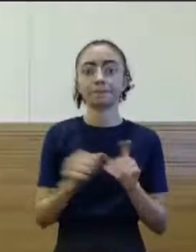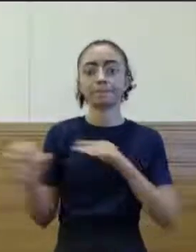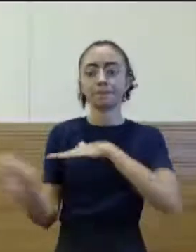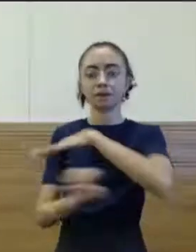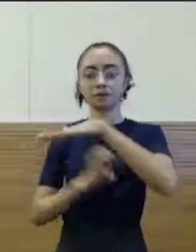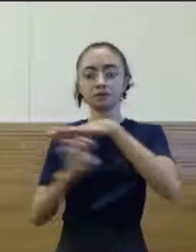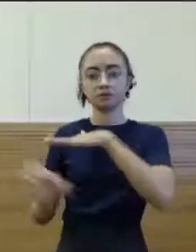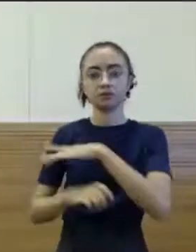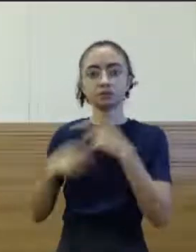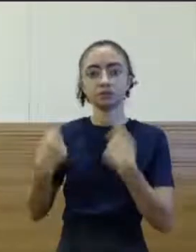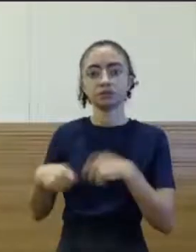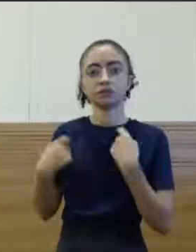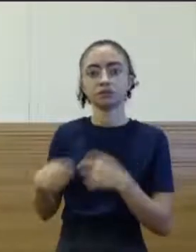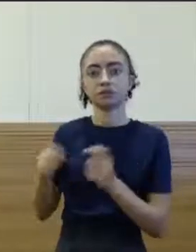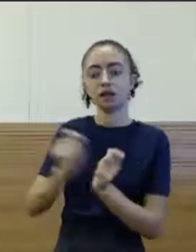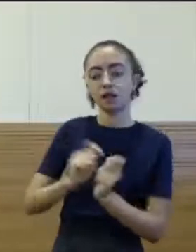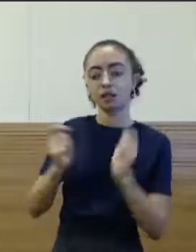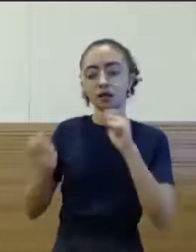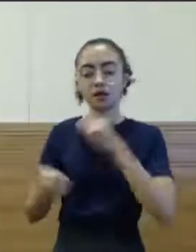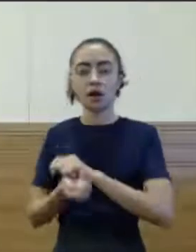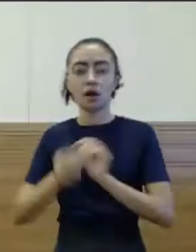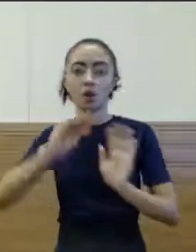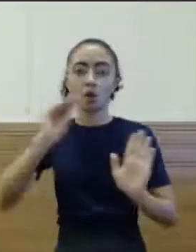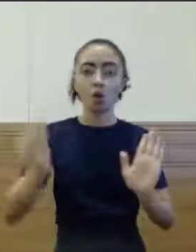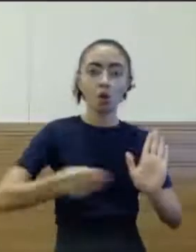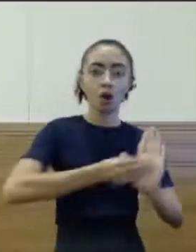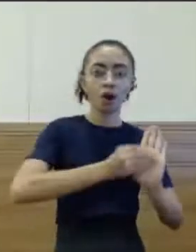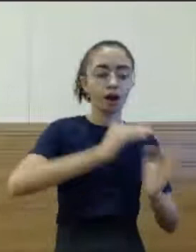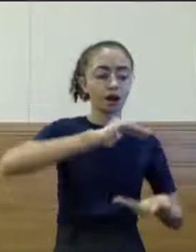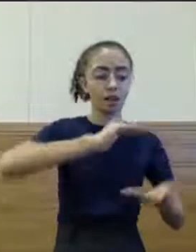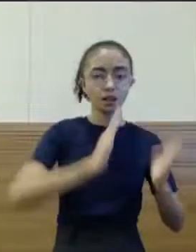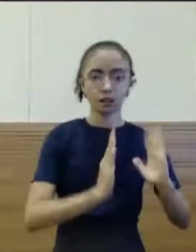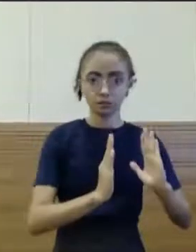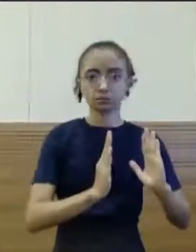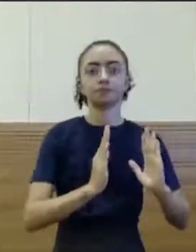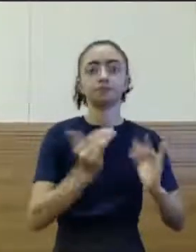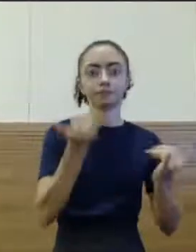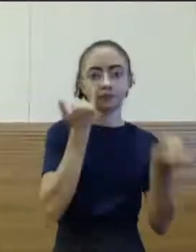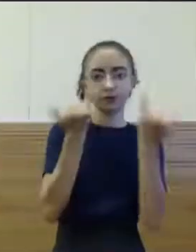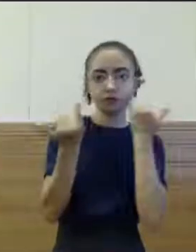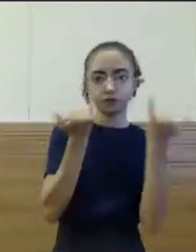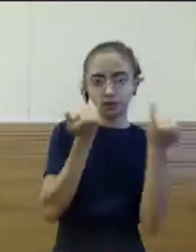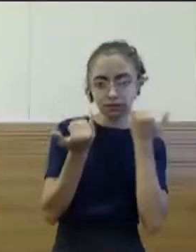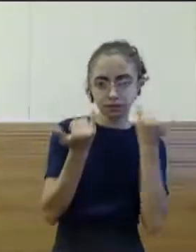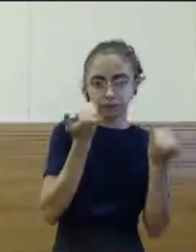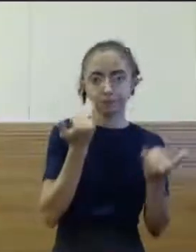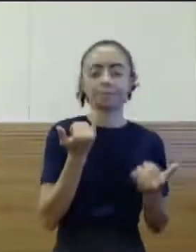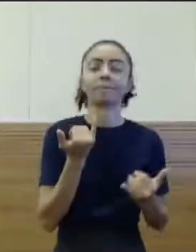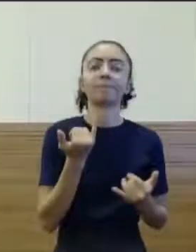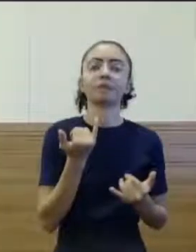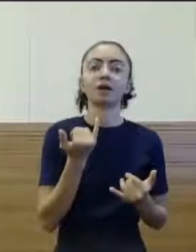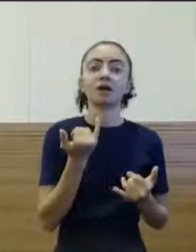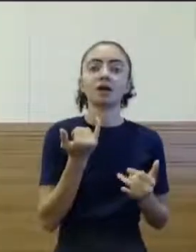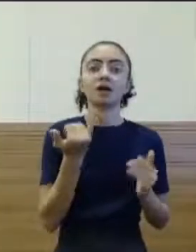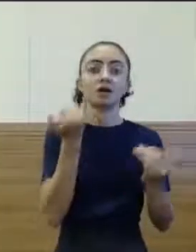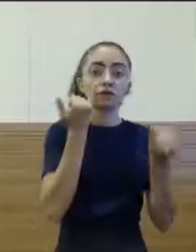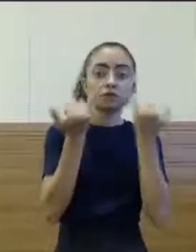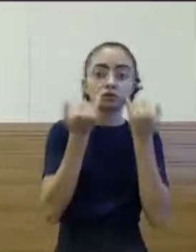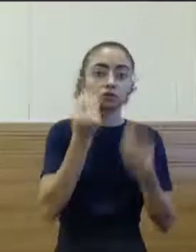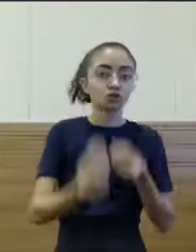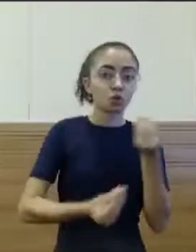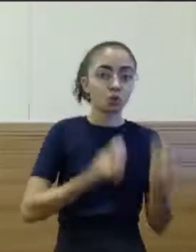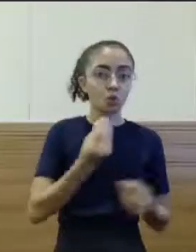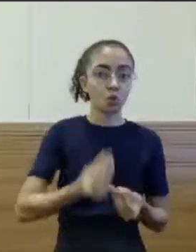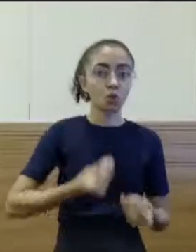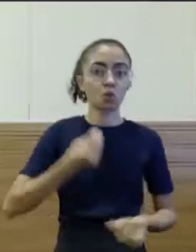adapt to the front labels on foods. And that had the saturated